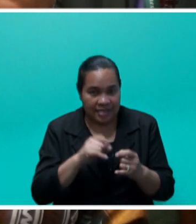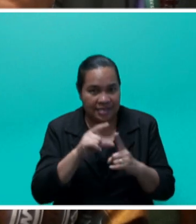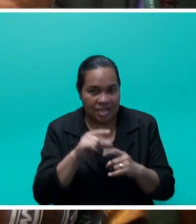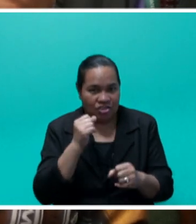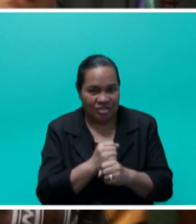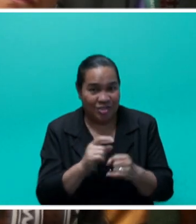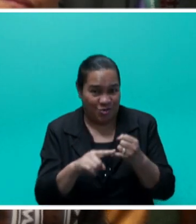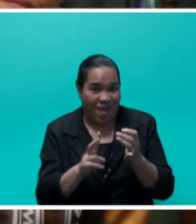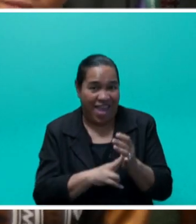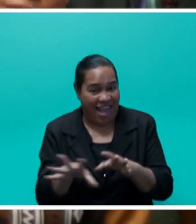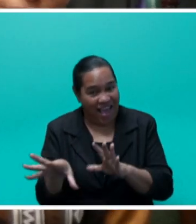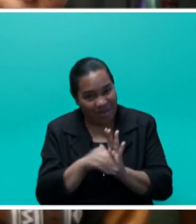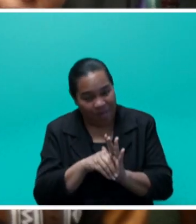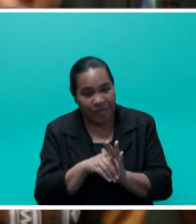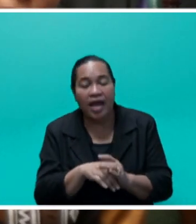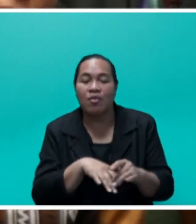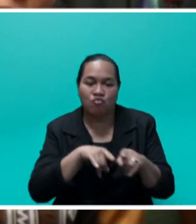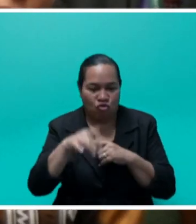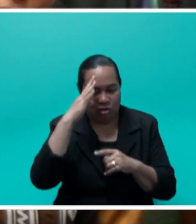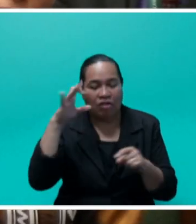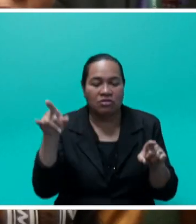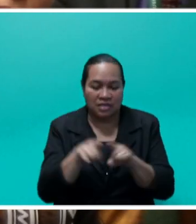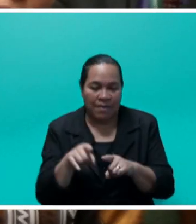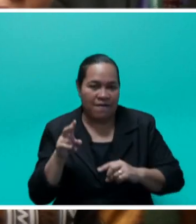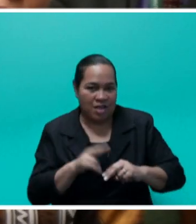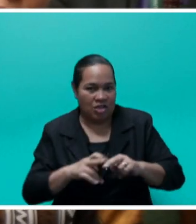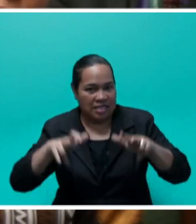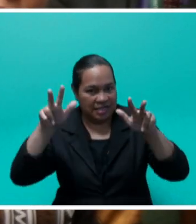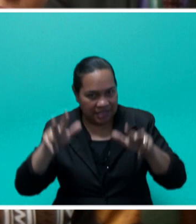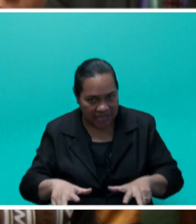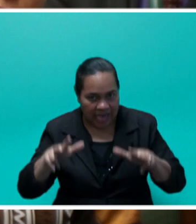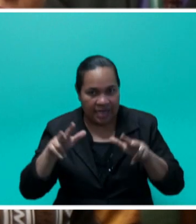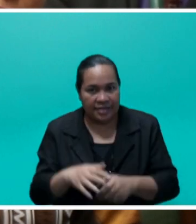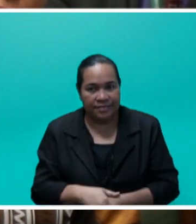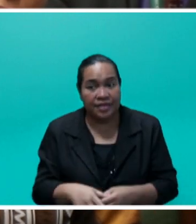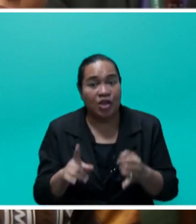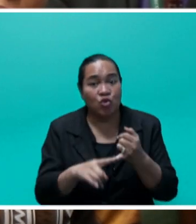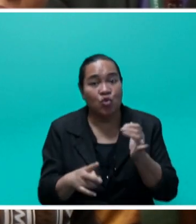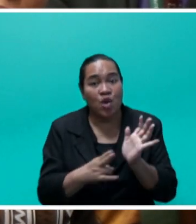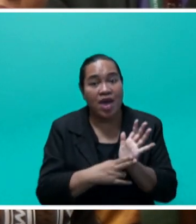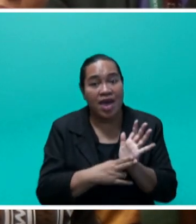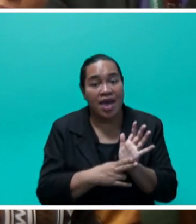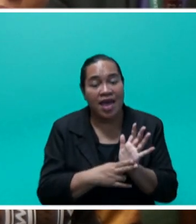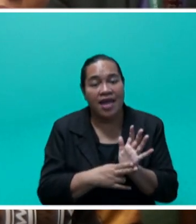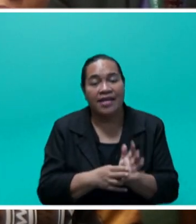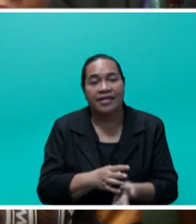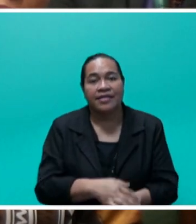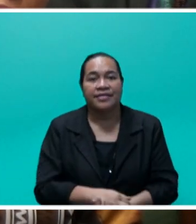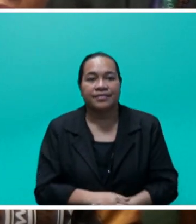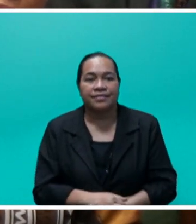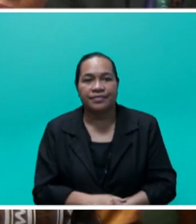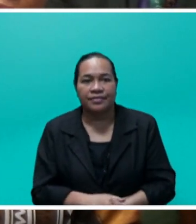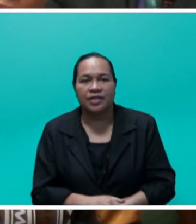and obviously most countries, including Fiji, signed the United Nations Agenda 2030